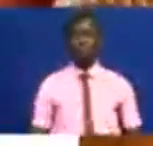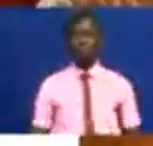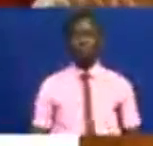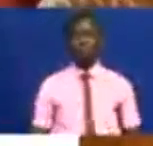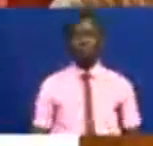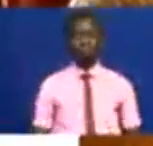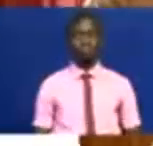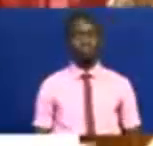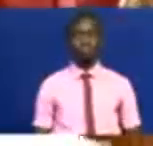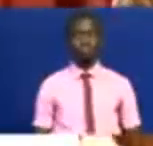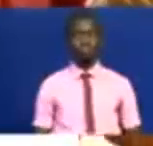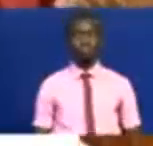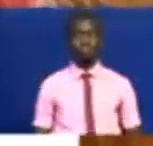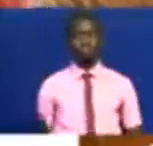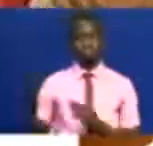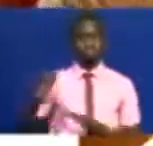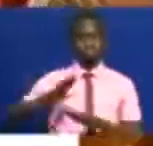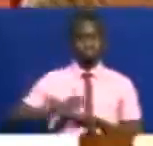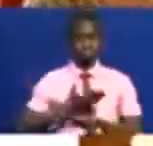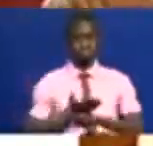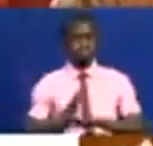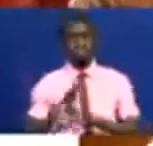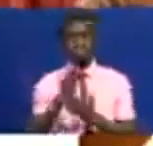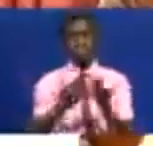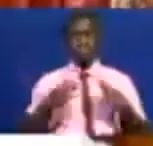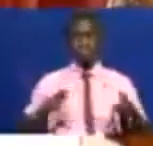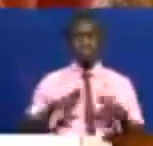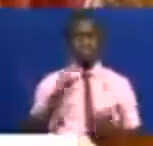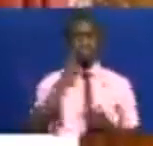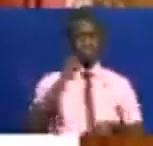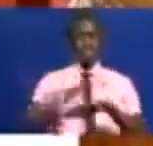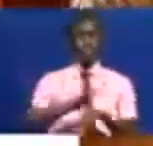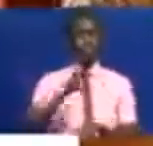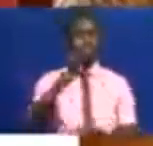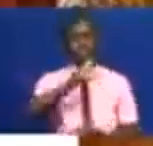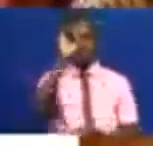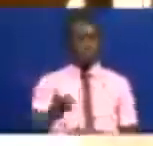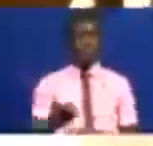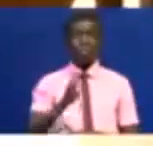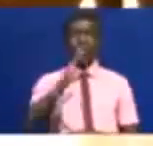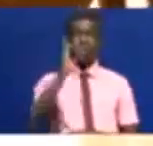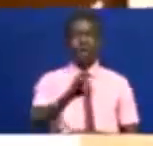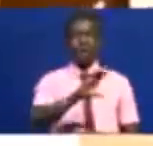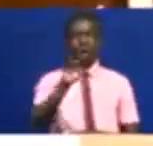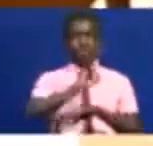Otamo and the bus wards are among the areas that have achieved 100% construction and use of the toilets.